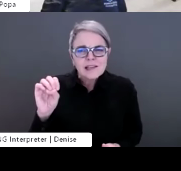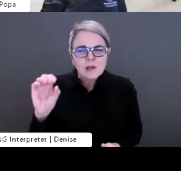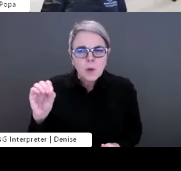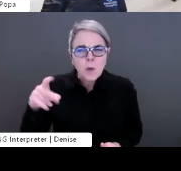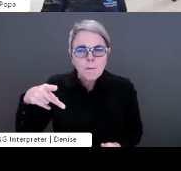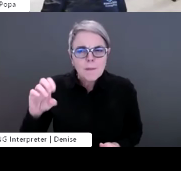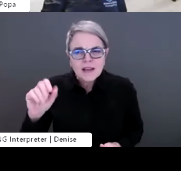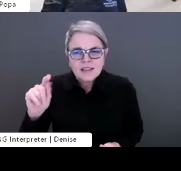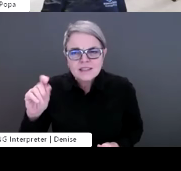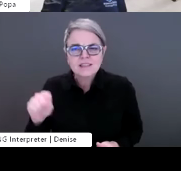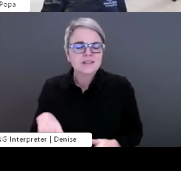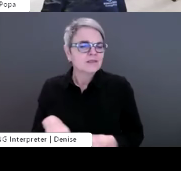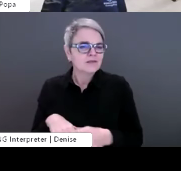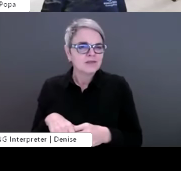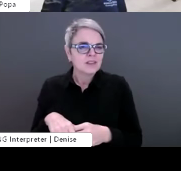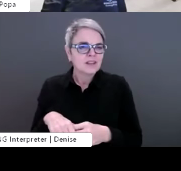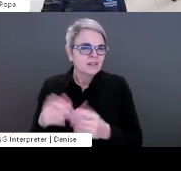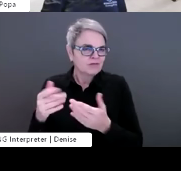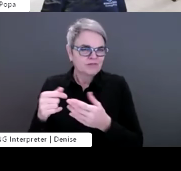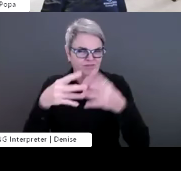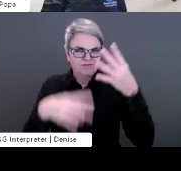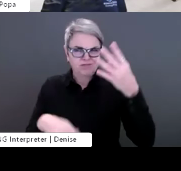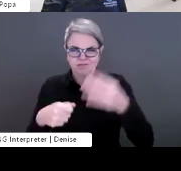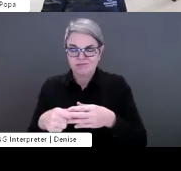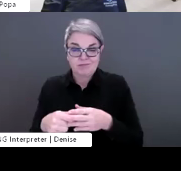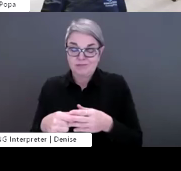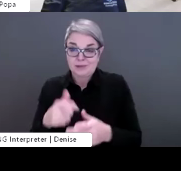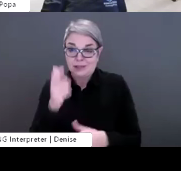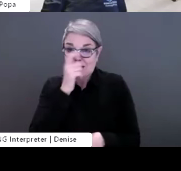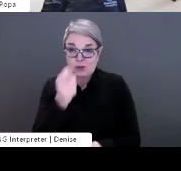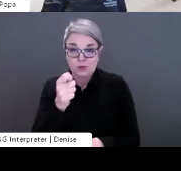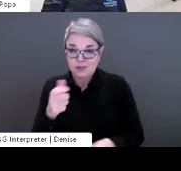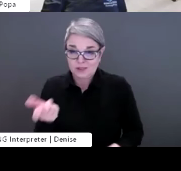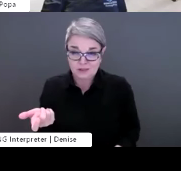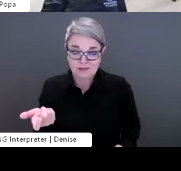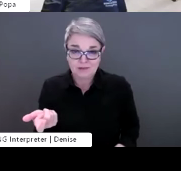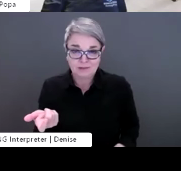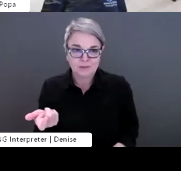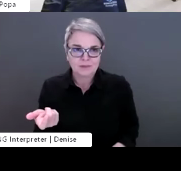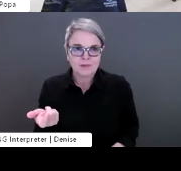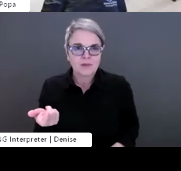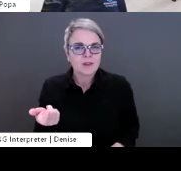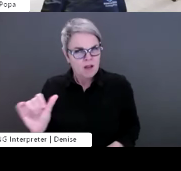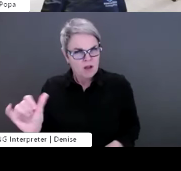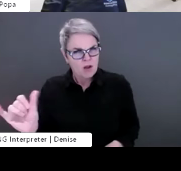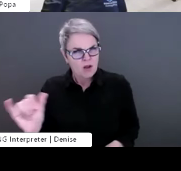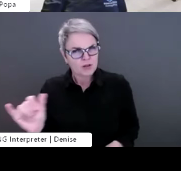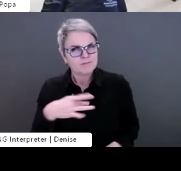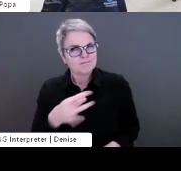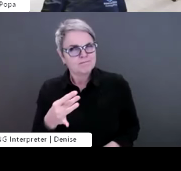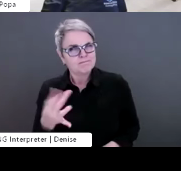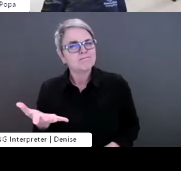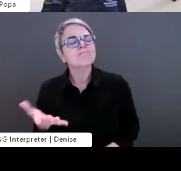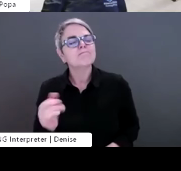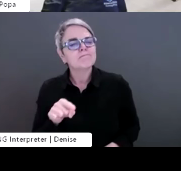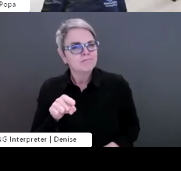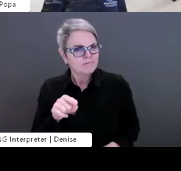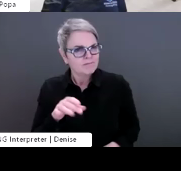a variety of these interesting things. Also interesting is the fact that we don't recognize many of them, like these